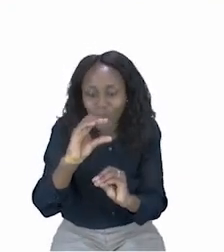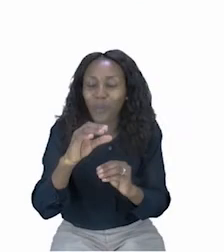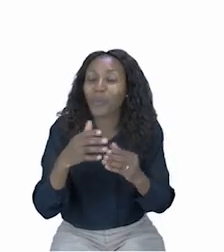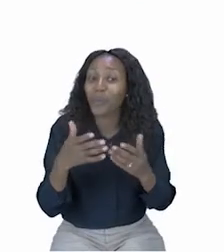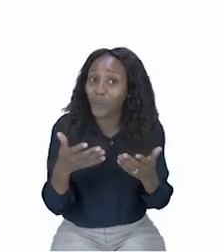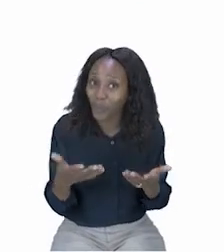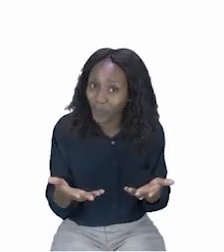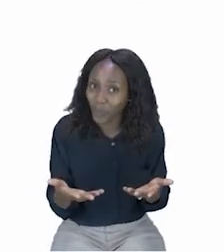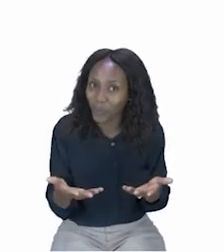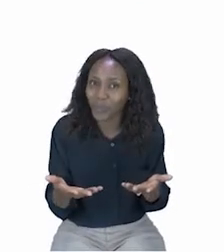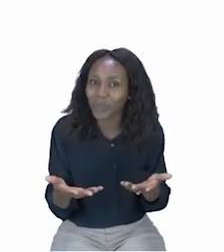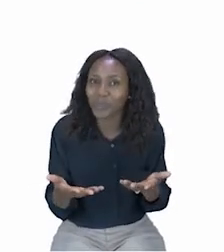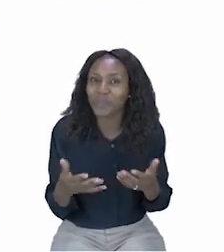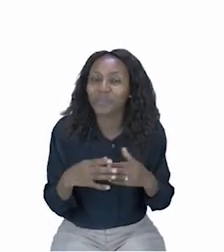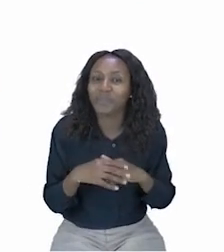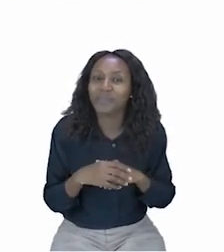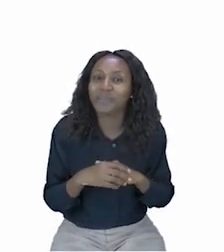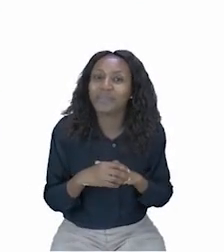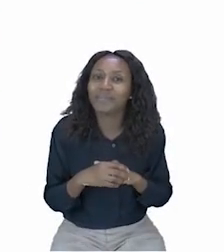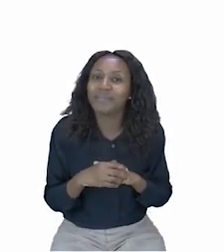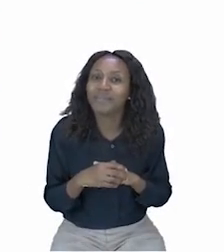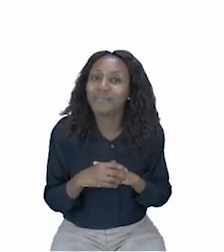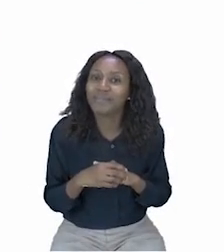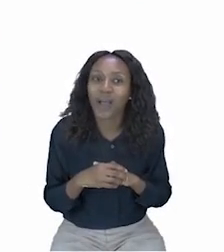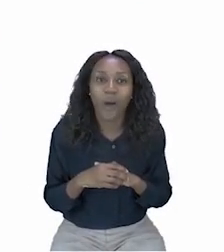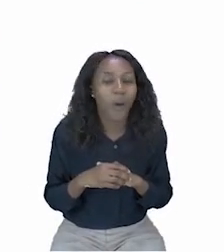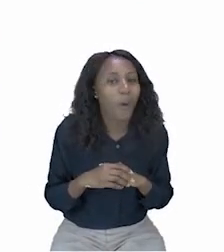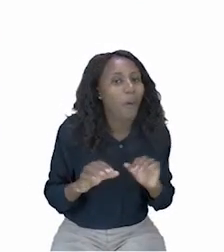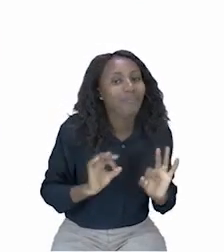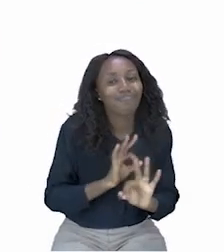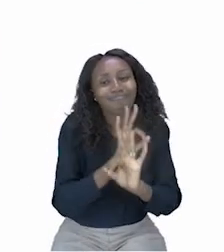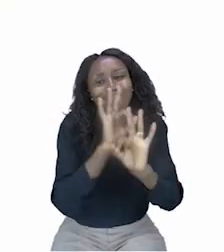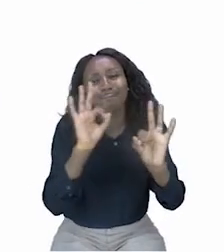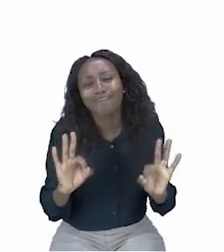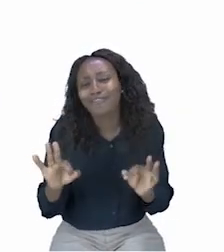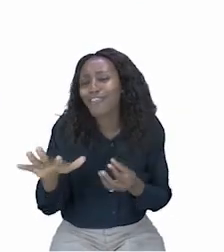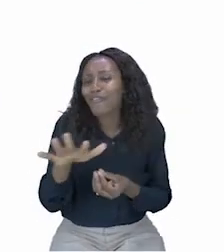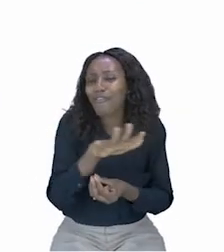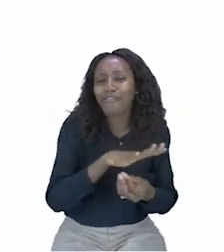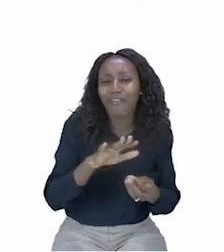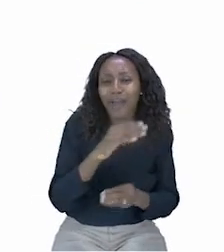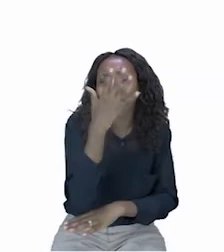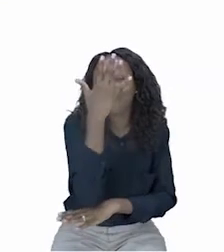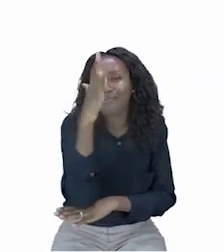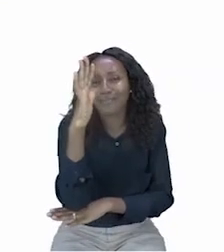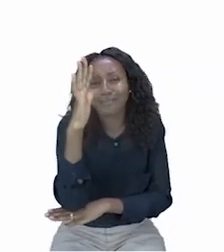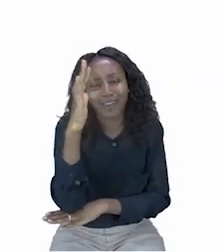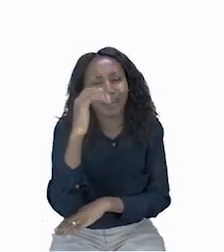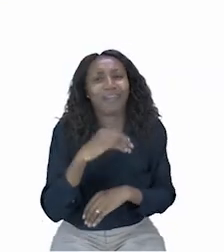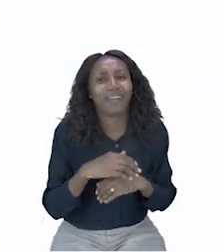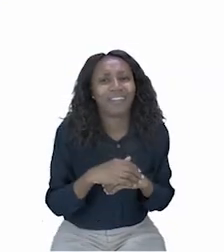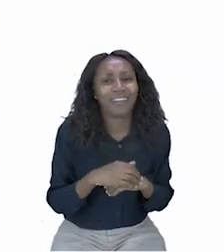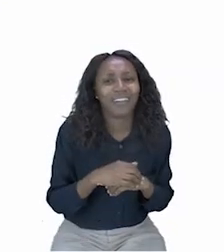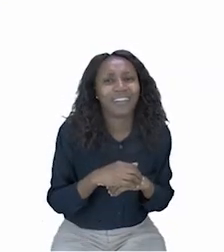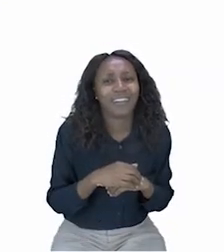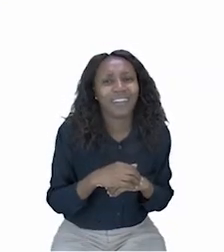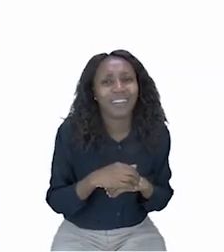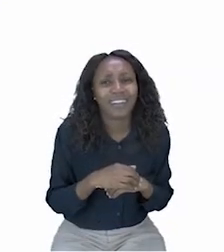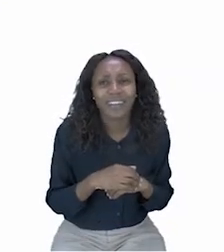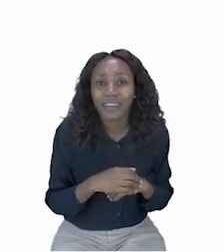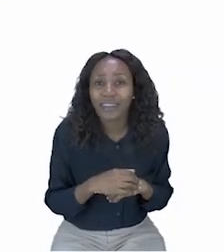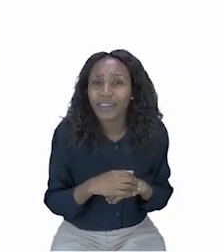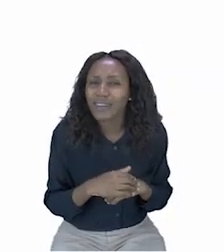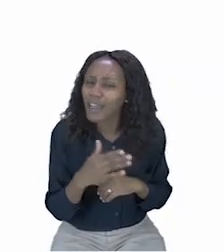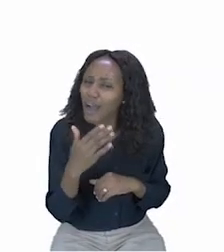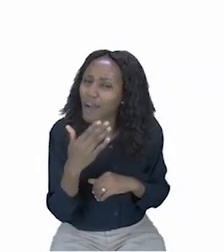cousin. And we have a beautiful family tree. Let us now draw lines so that we don't forget who